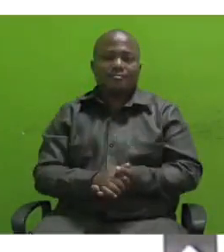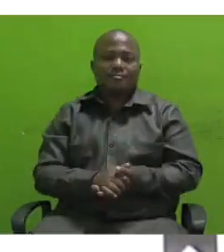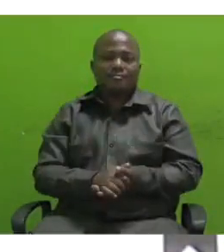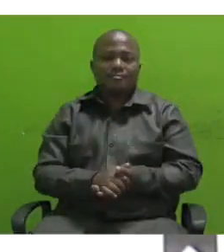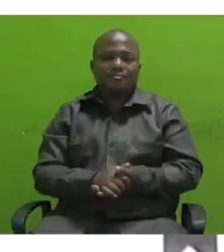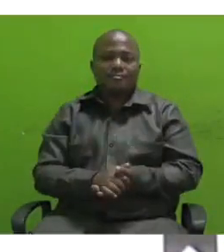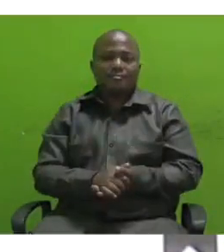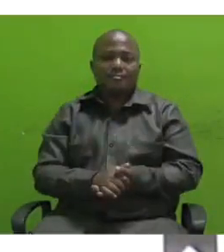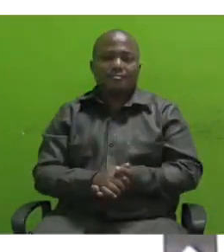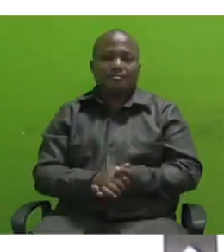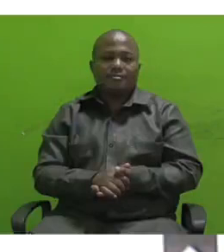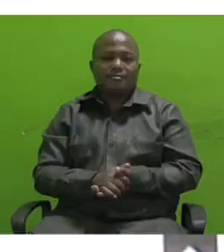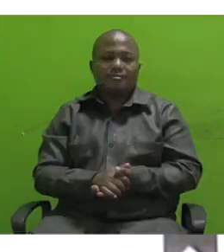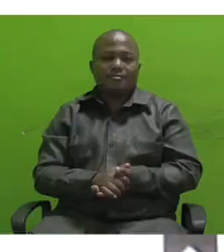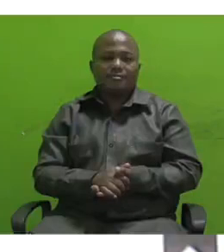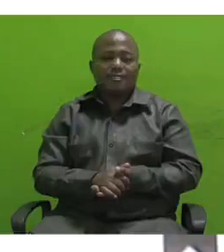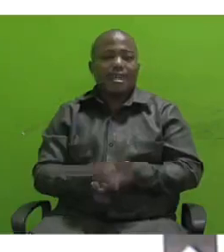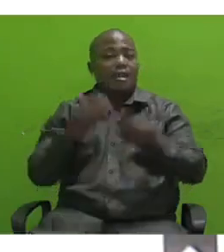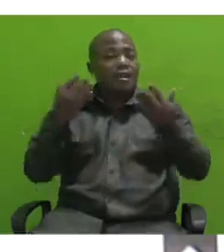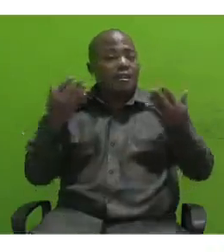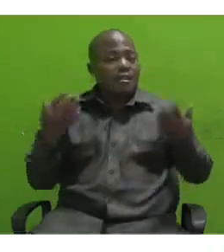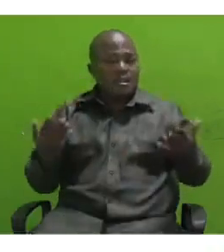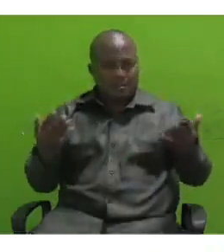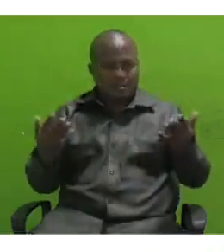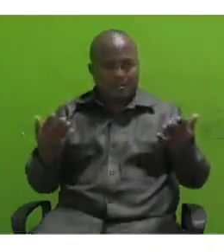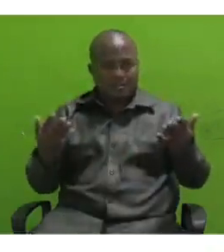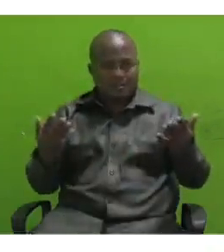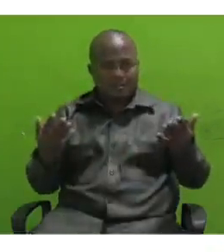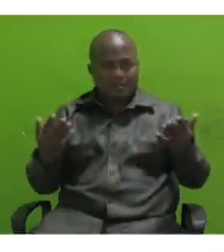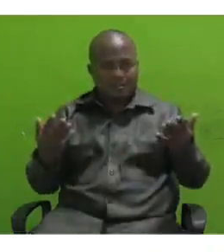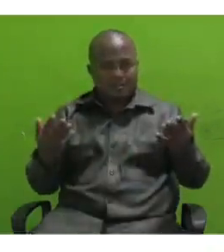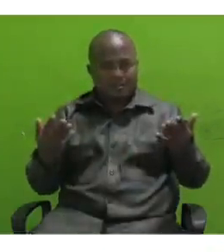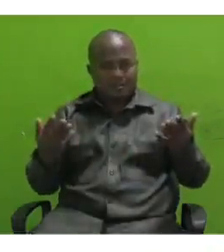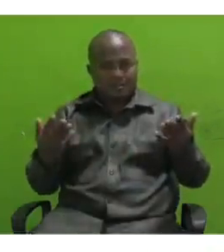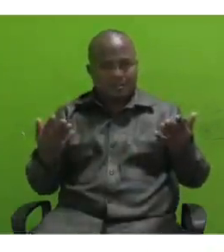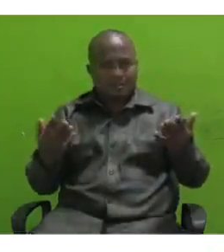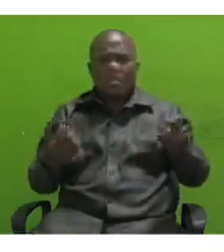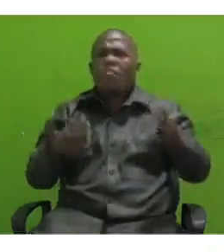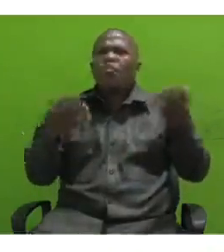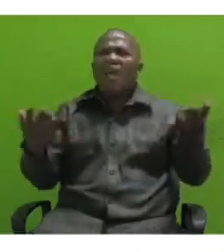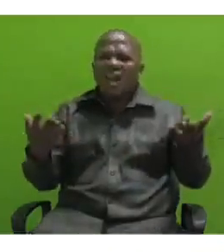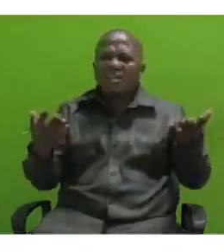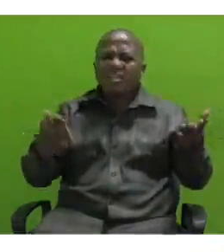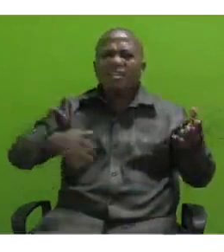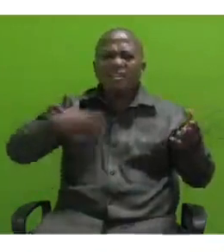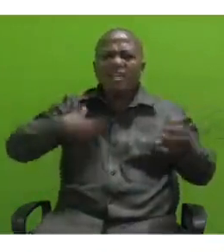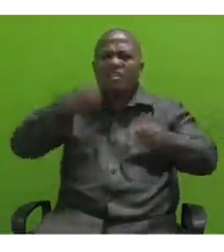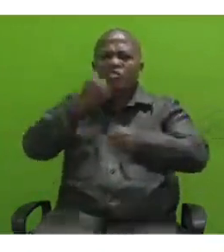x. So now from here, what are we supposed to do, as we